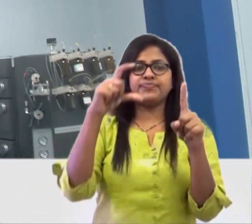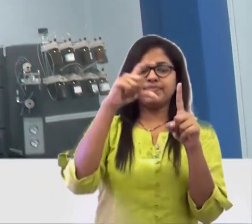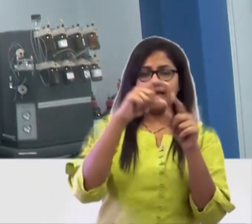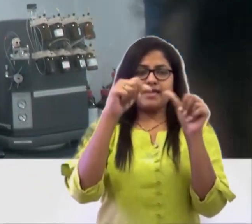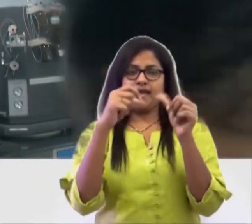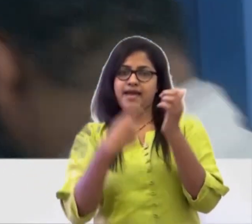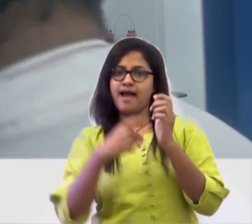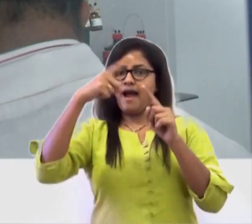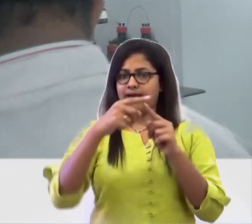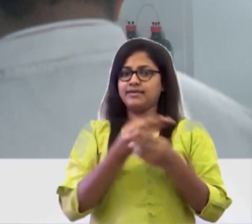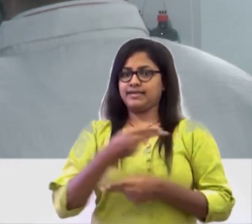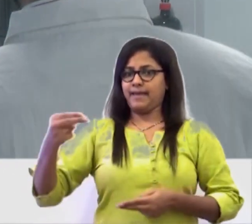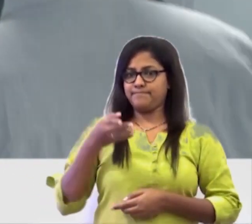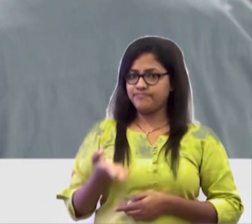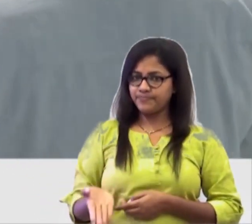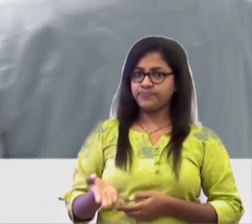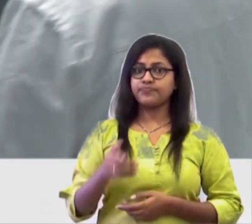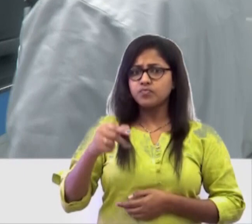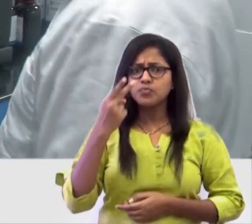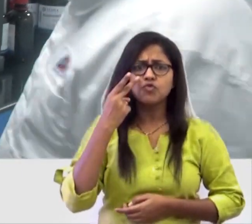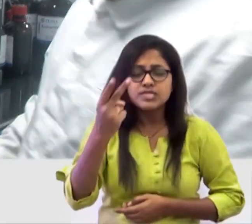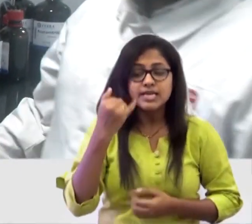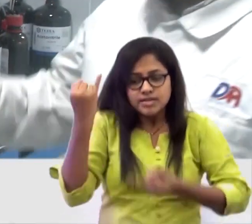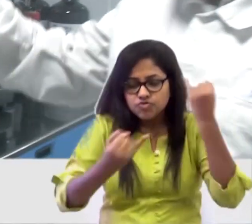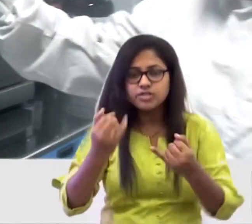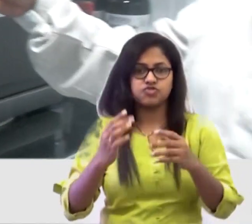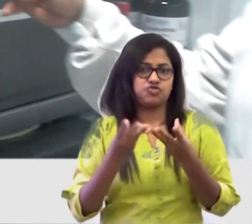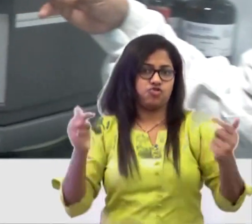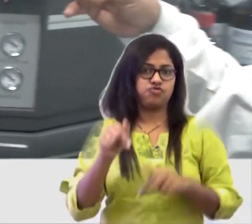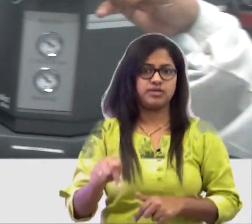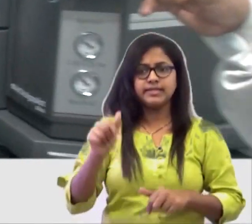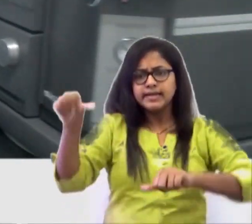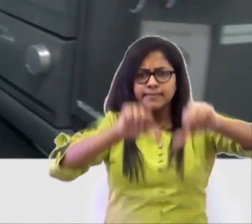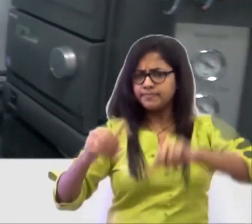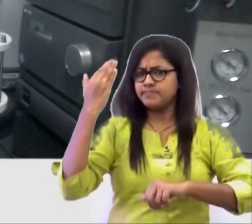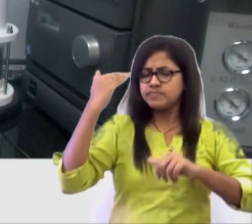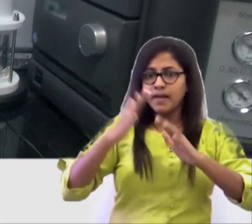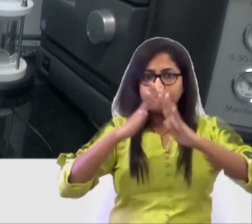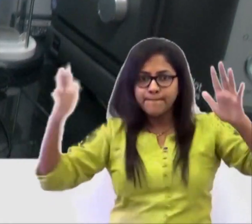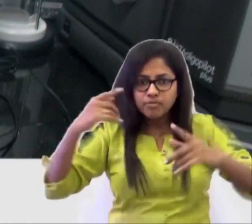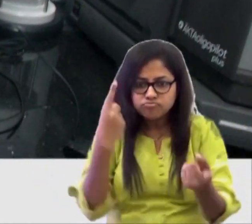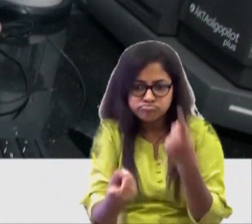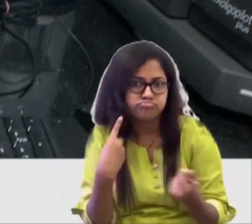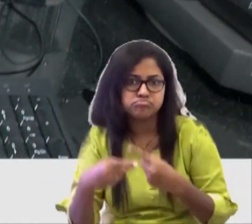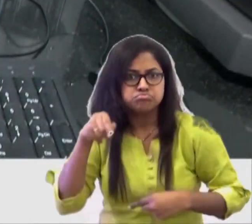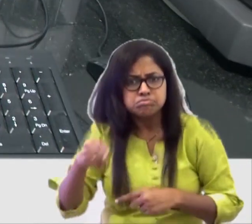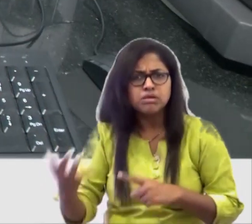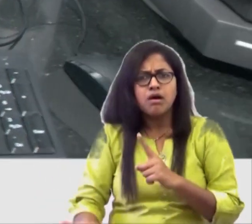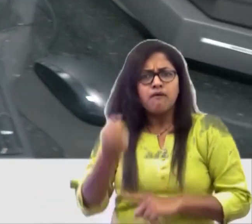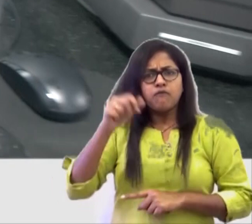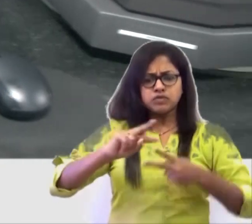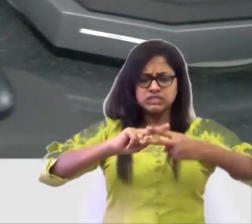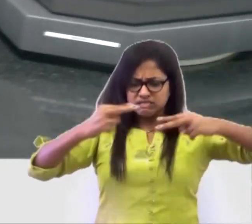lab, Dystrophy Annihilation Research Trust or DART, to look for a cure. The lab recently had a major